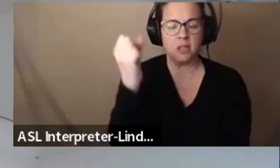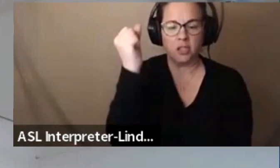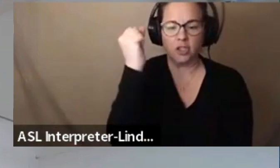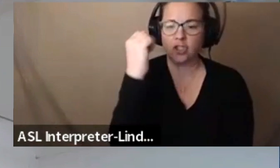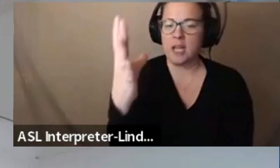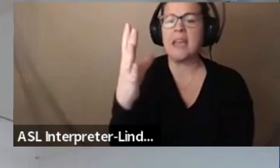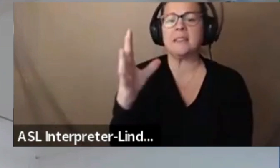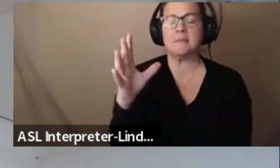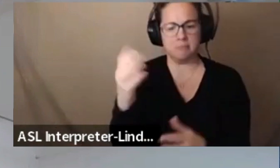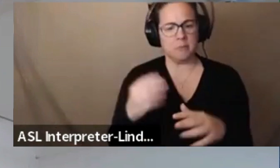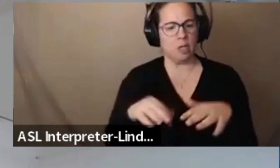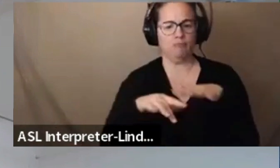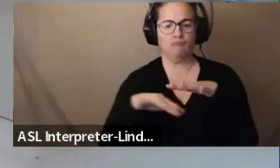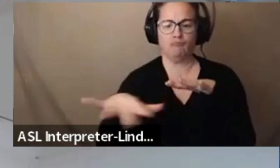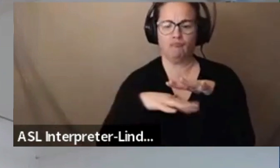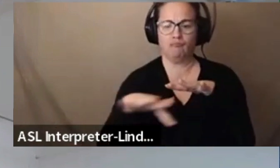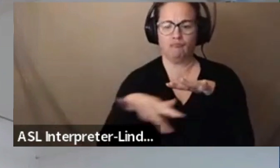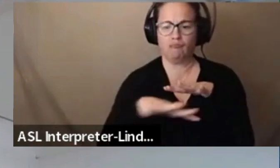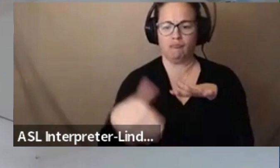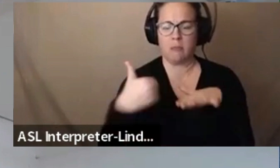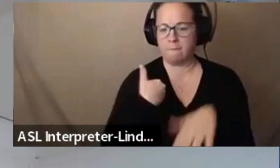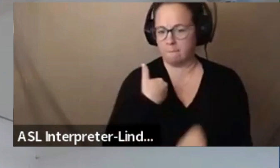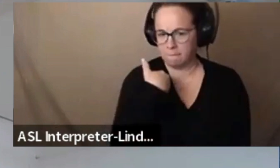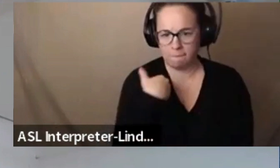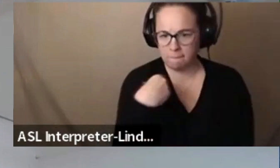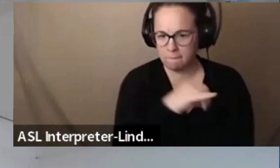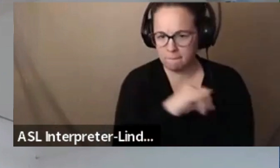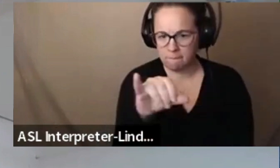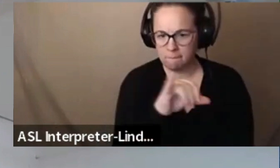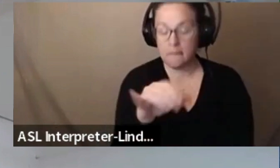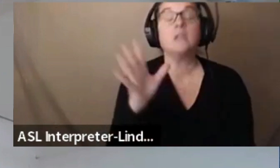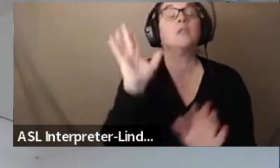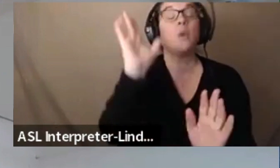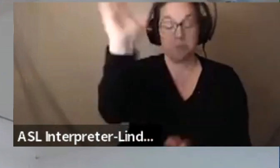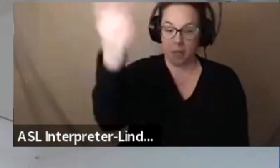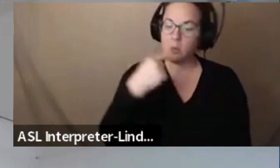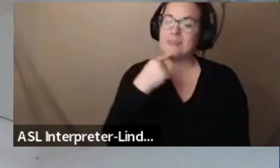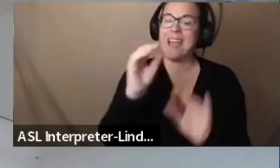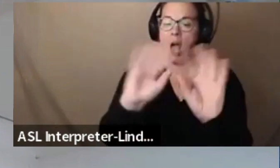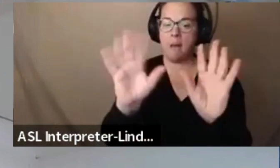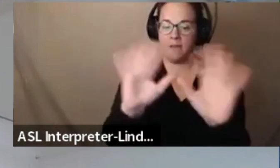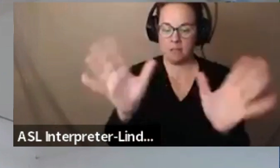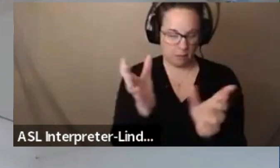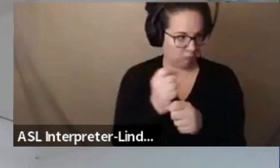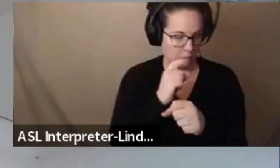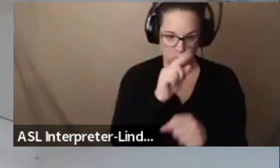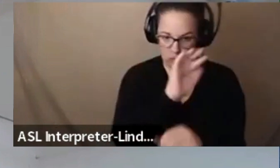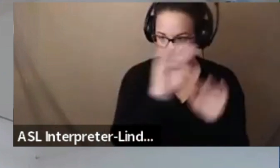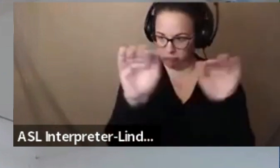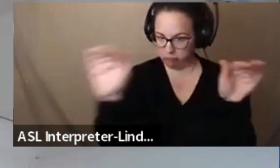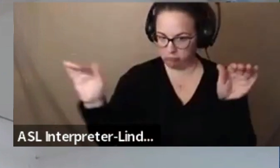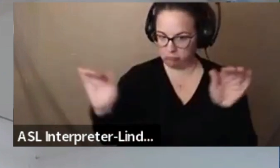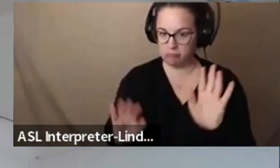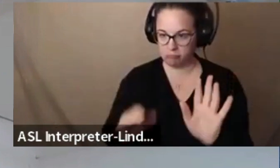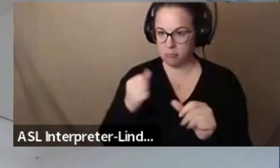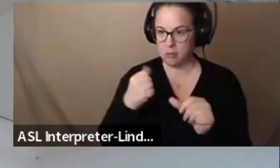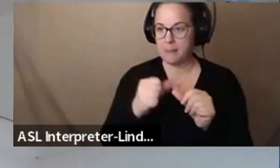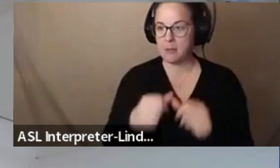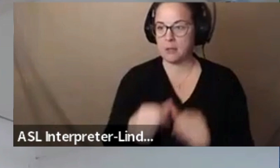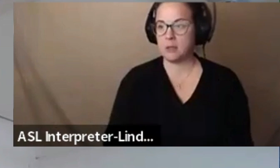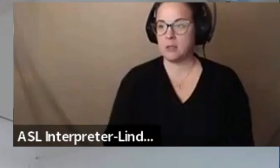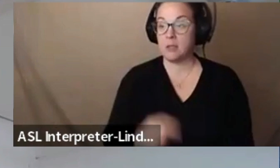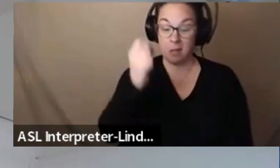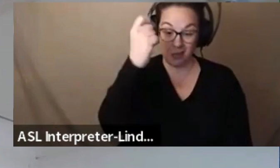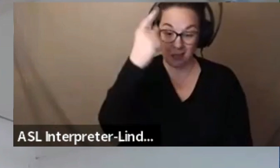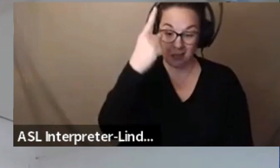of queer messages. Of course, I'm going to say the obvious, just to make sure that we all remember that these were plays at the time. Women were not allowed